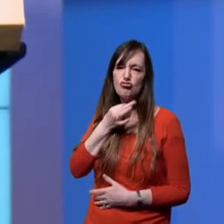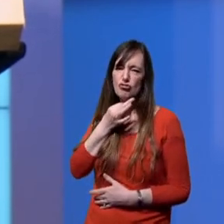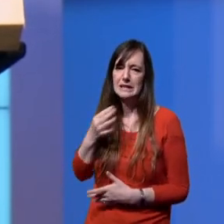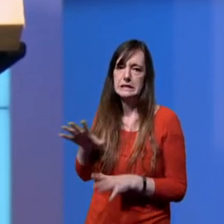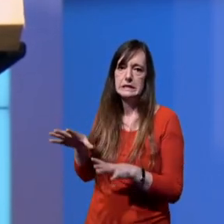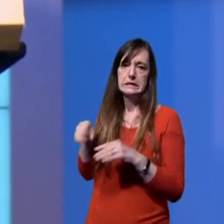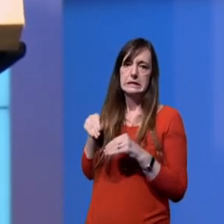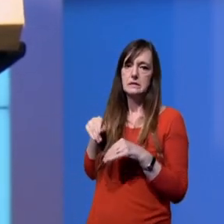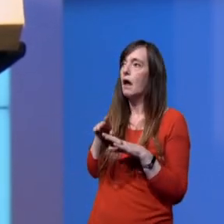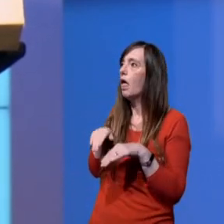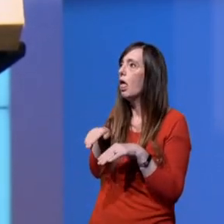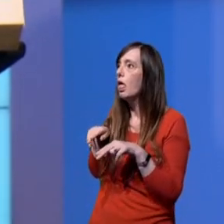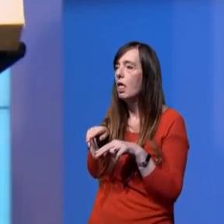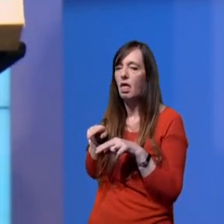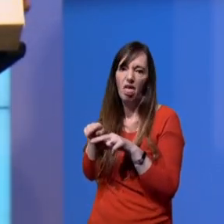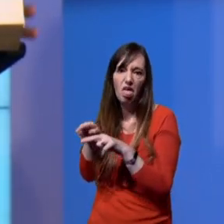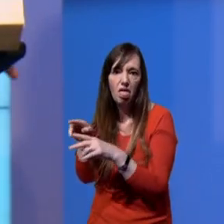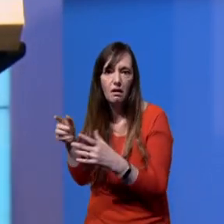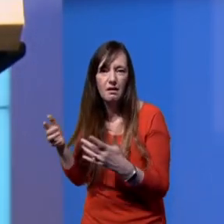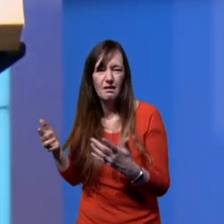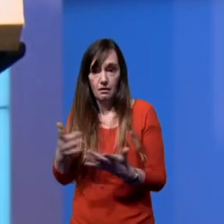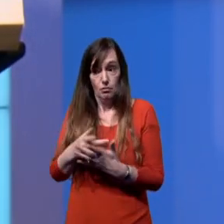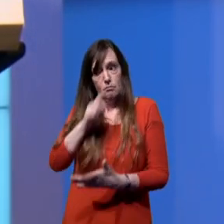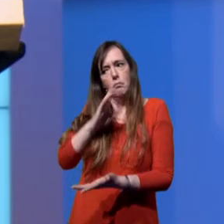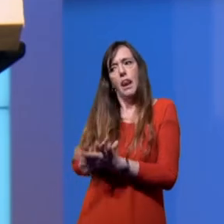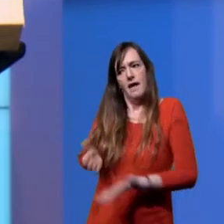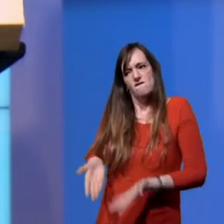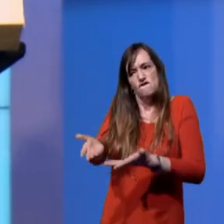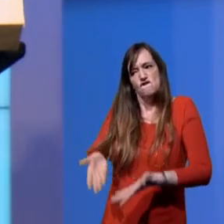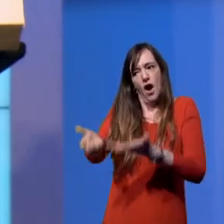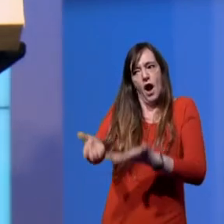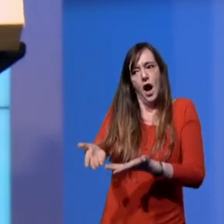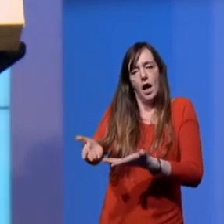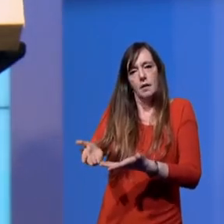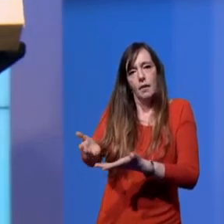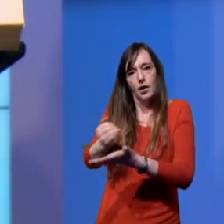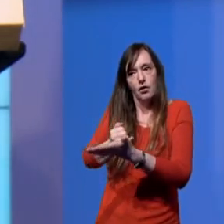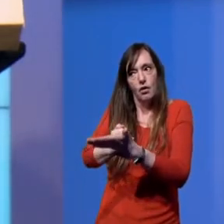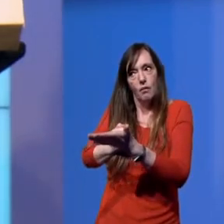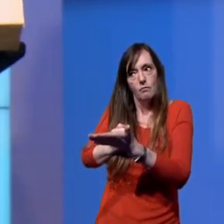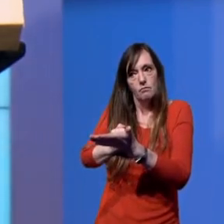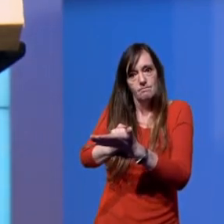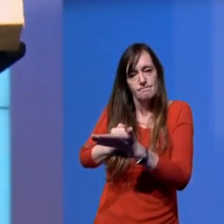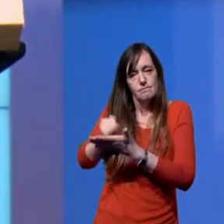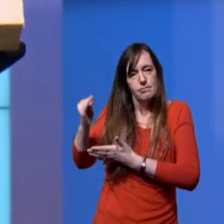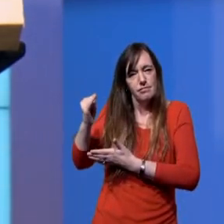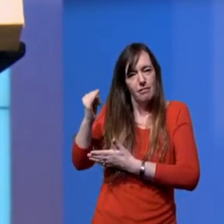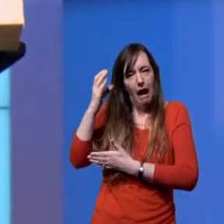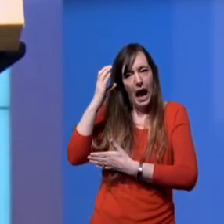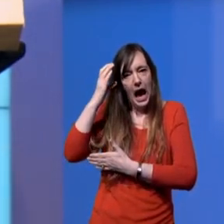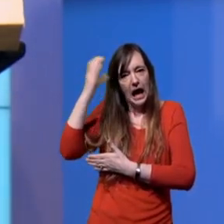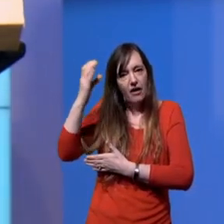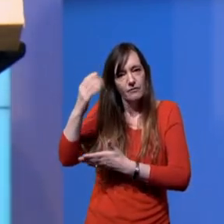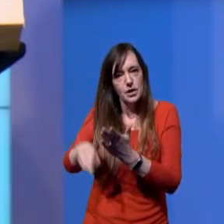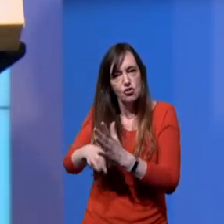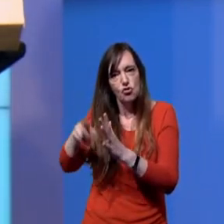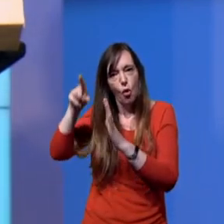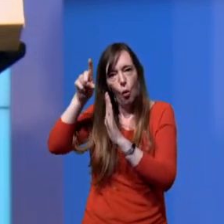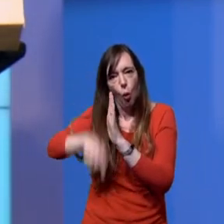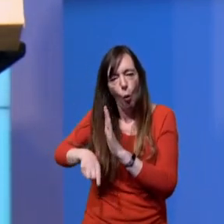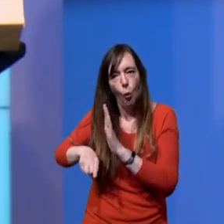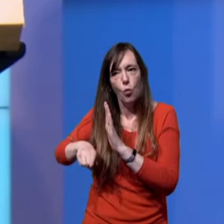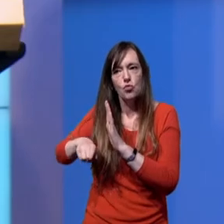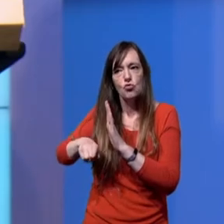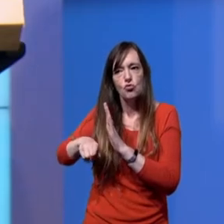too. It's fine, you can believe, but if you go against the direction the government seems to be taking us in, well,